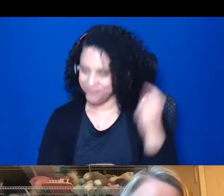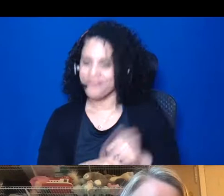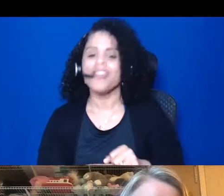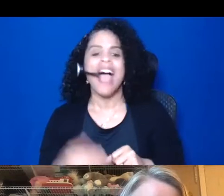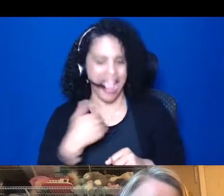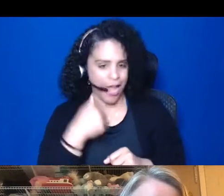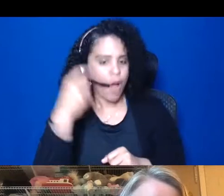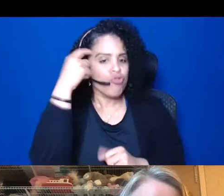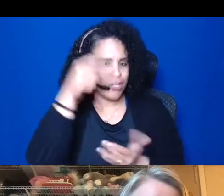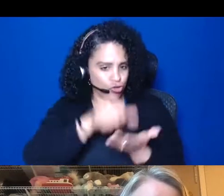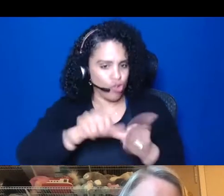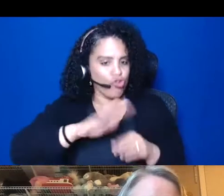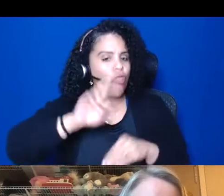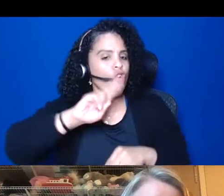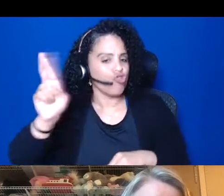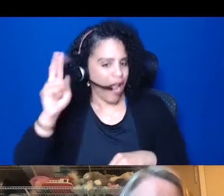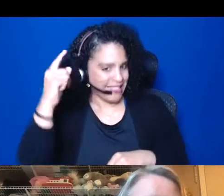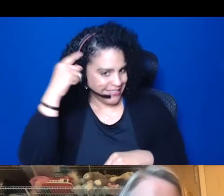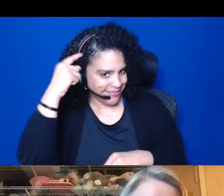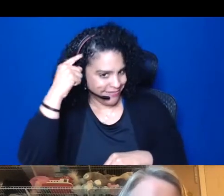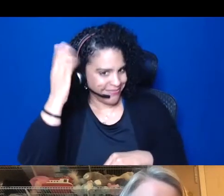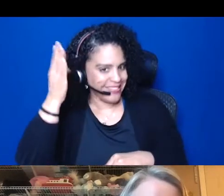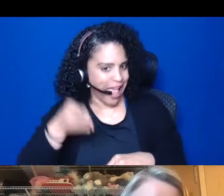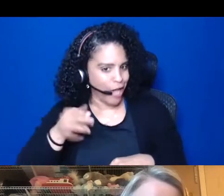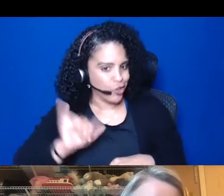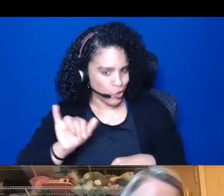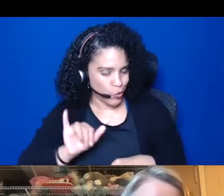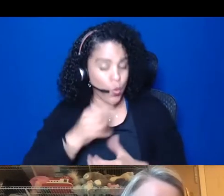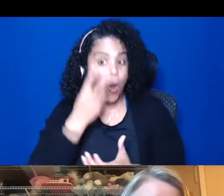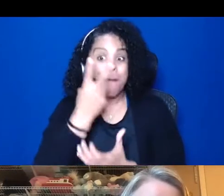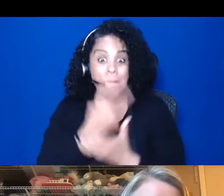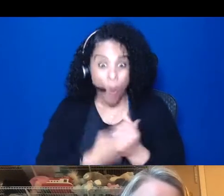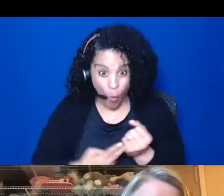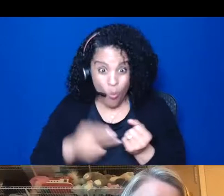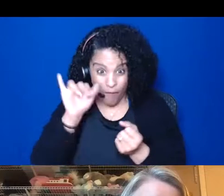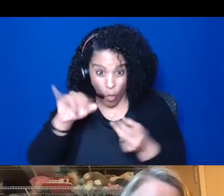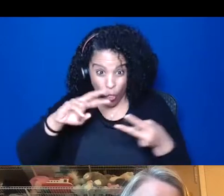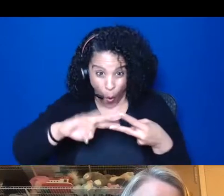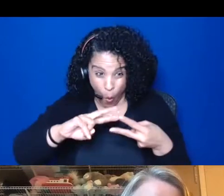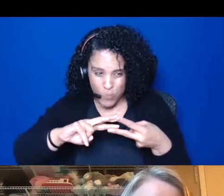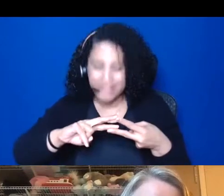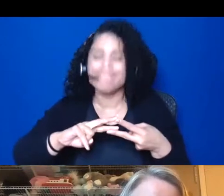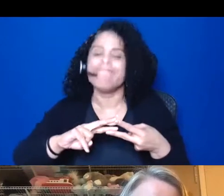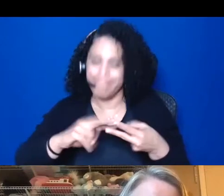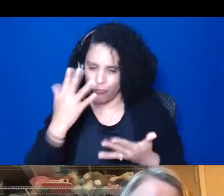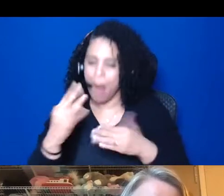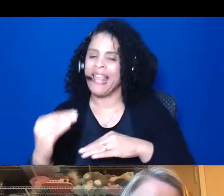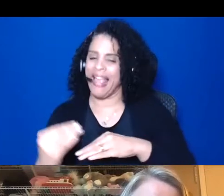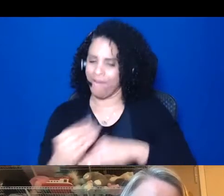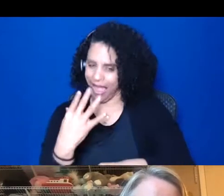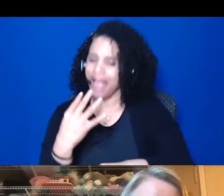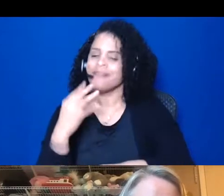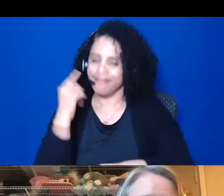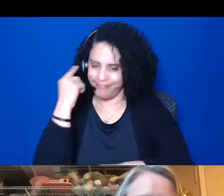brain surgery on the right side of my head. Okay. And both of those things have probably contributed to